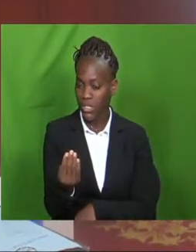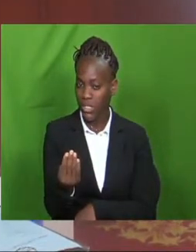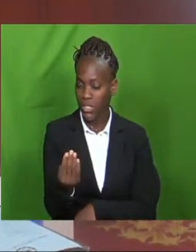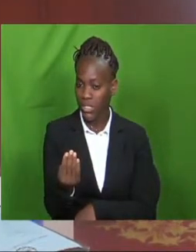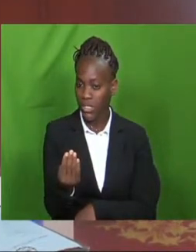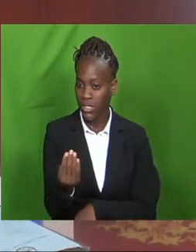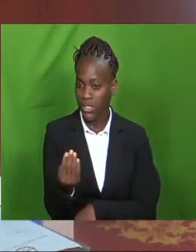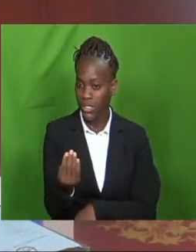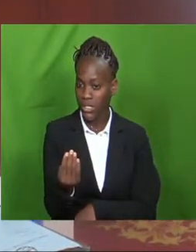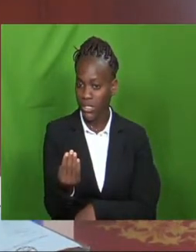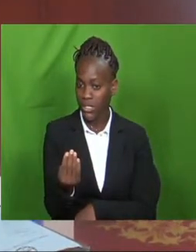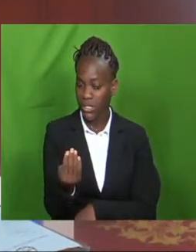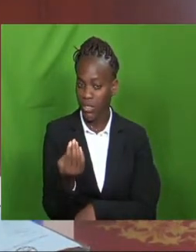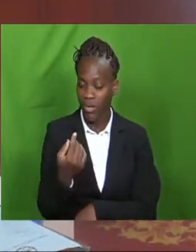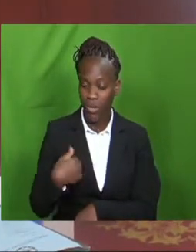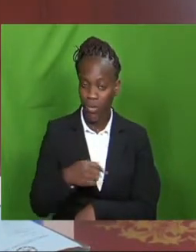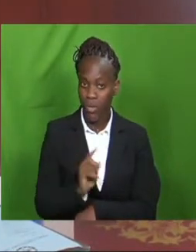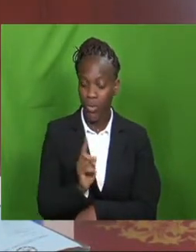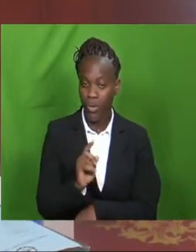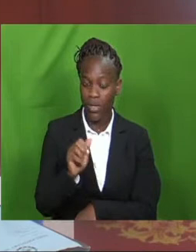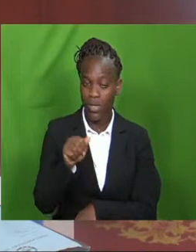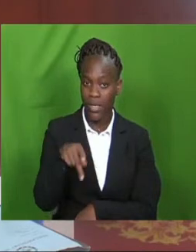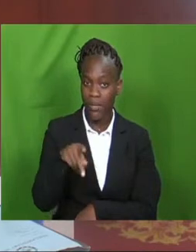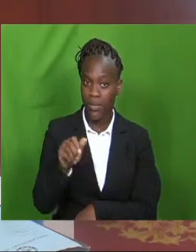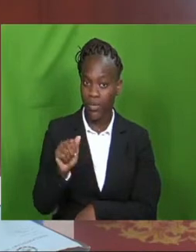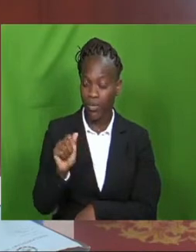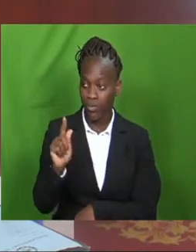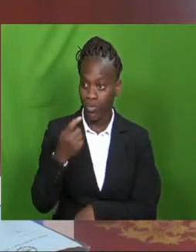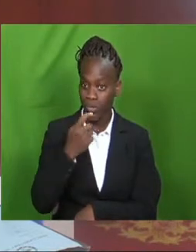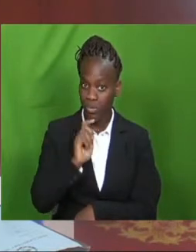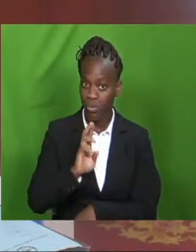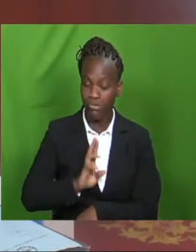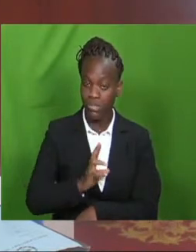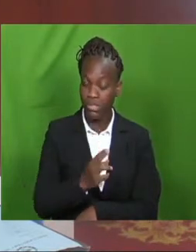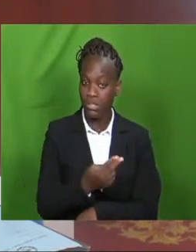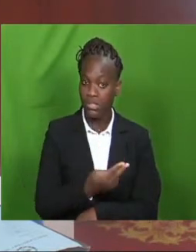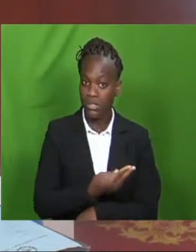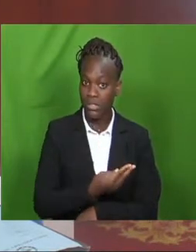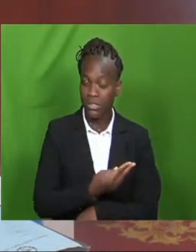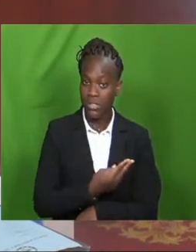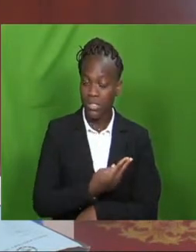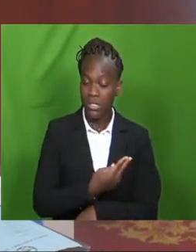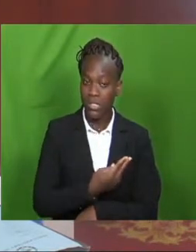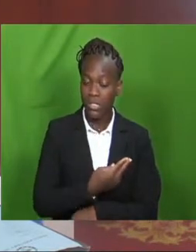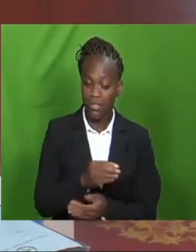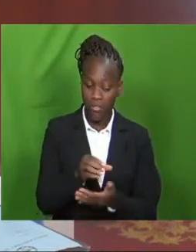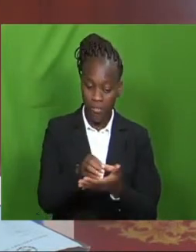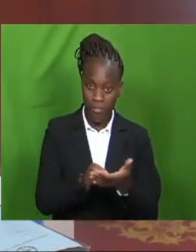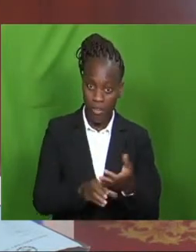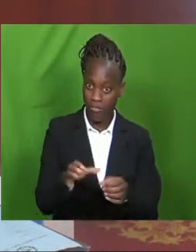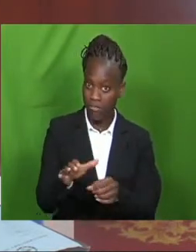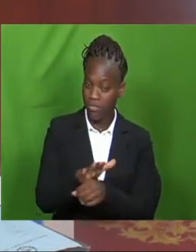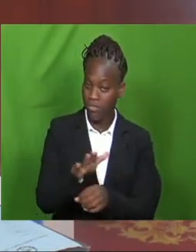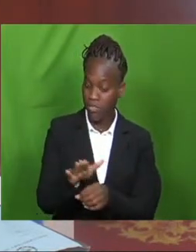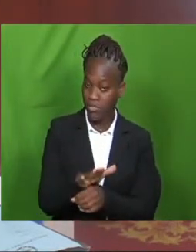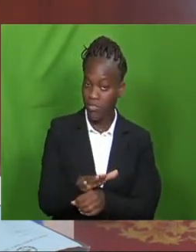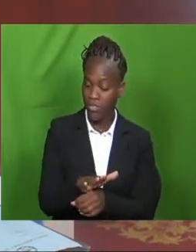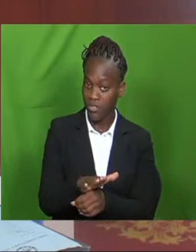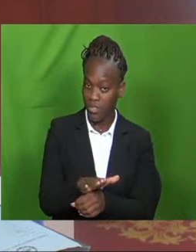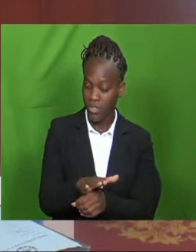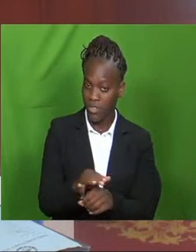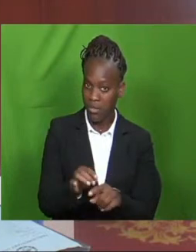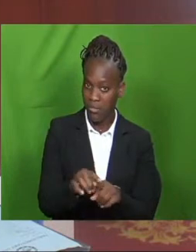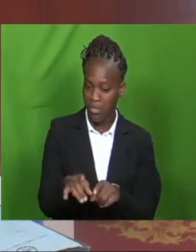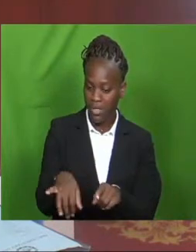We were at the APO by your directives, and we filled the form for permission, yet we've